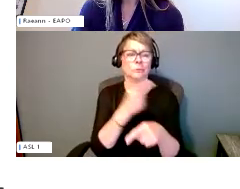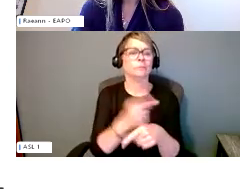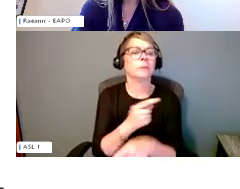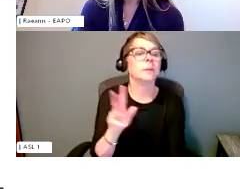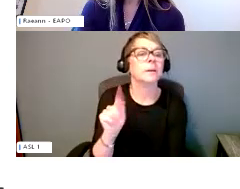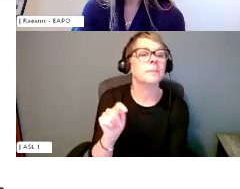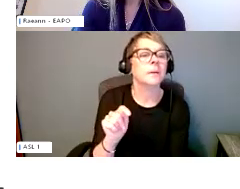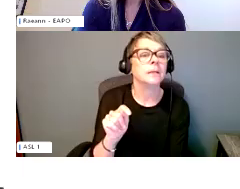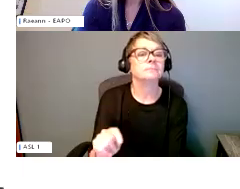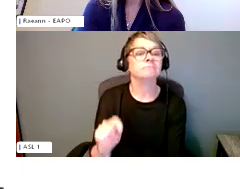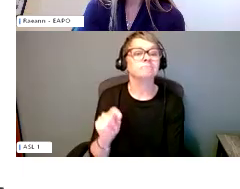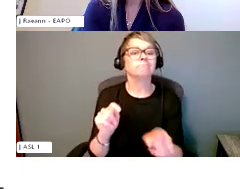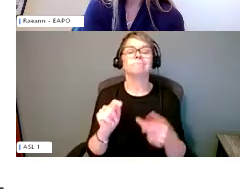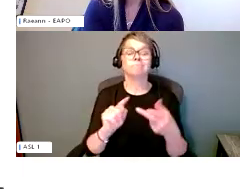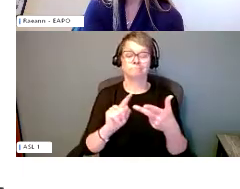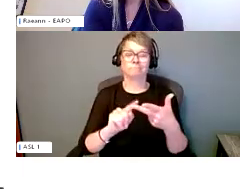We have